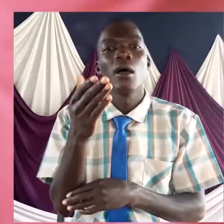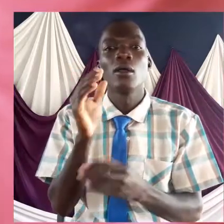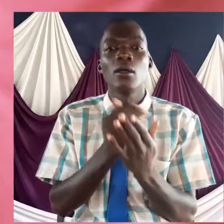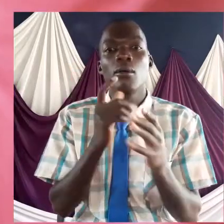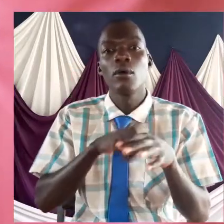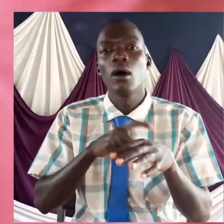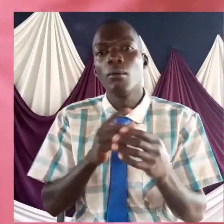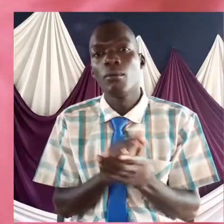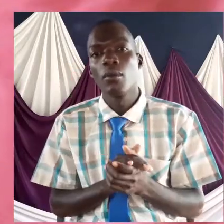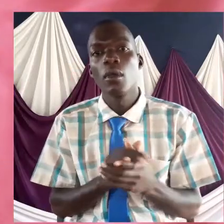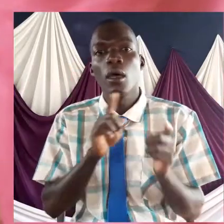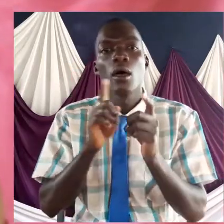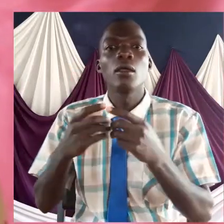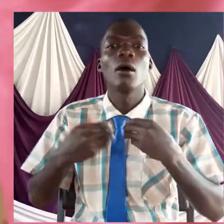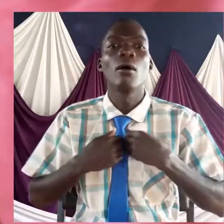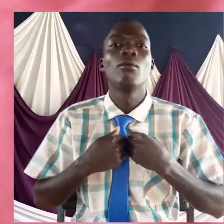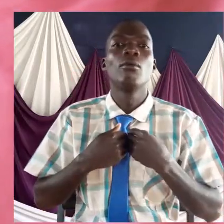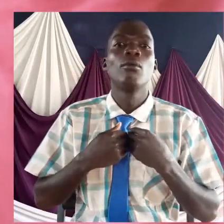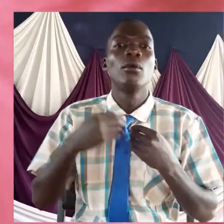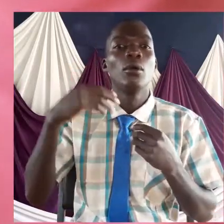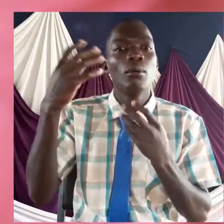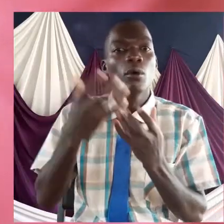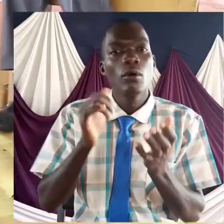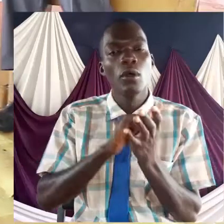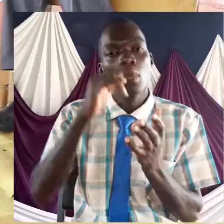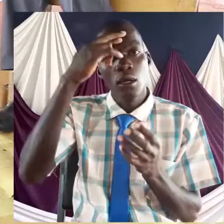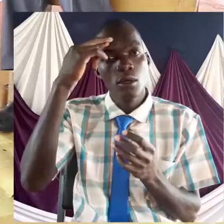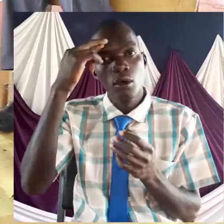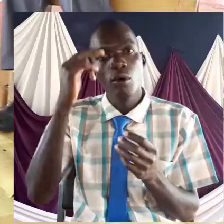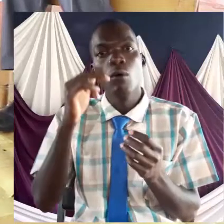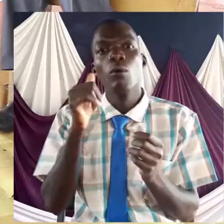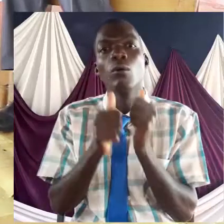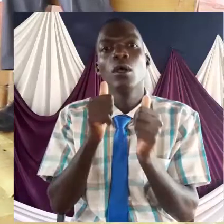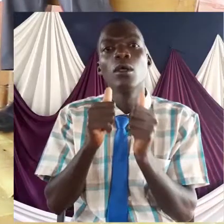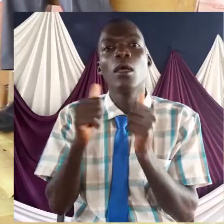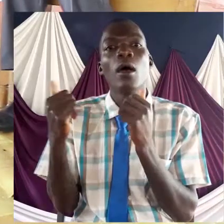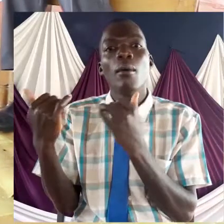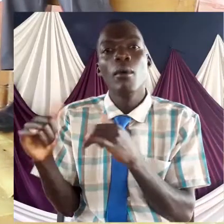Yes. And then there is that approach of futurism, which proclaims that